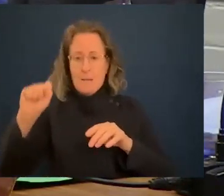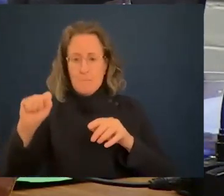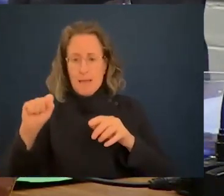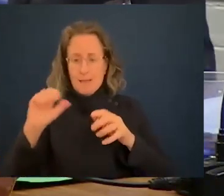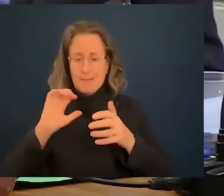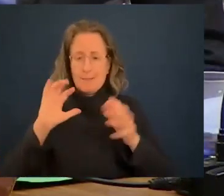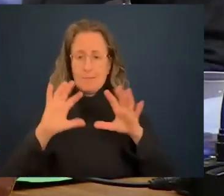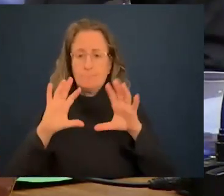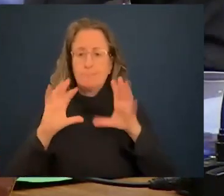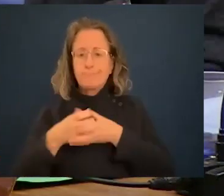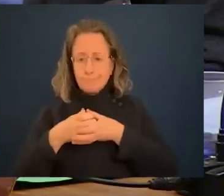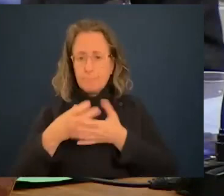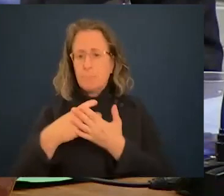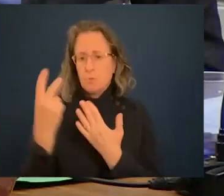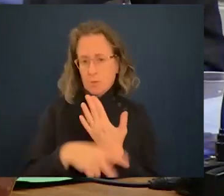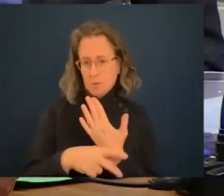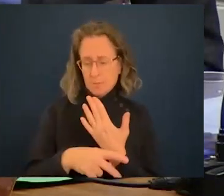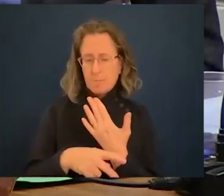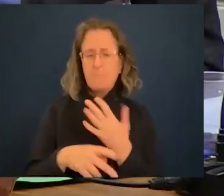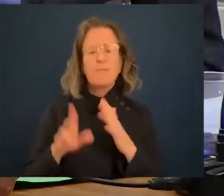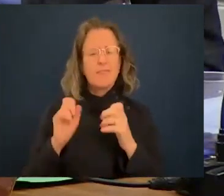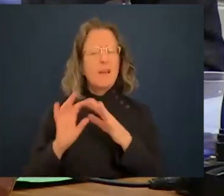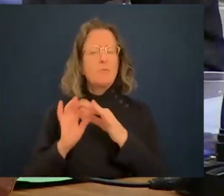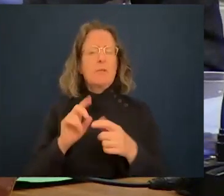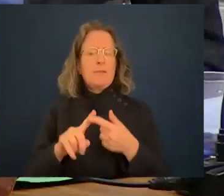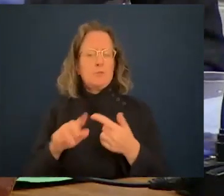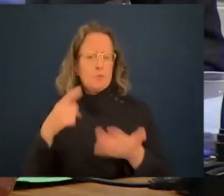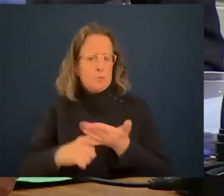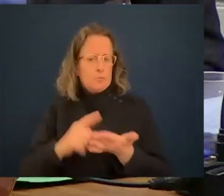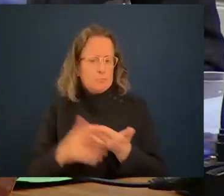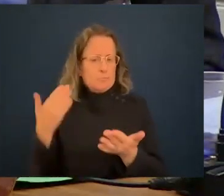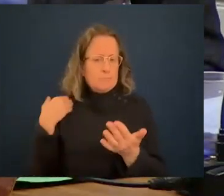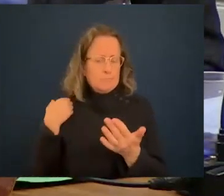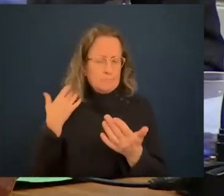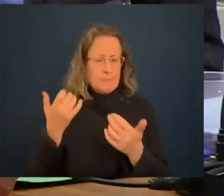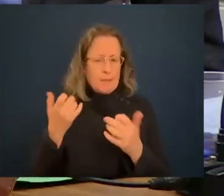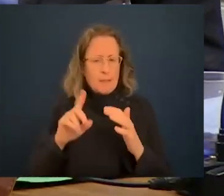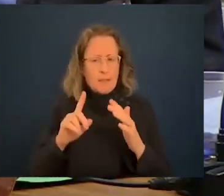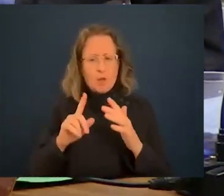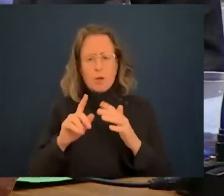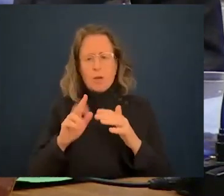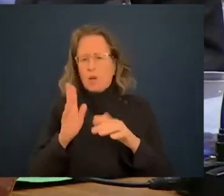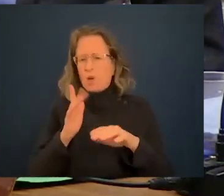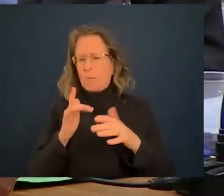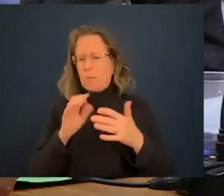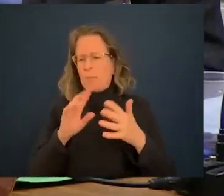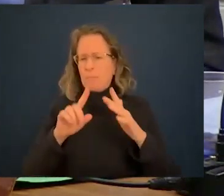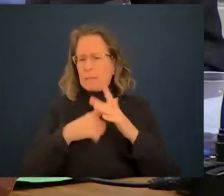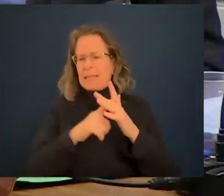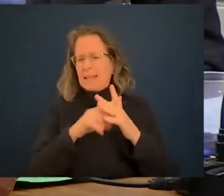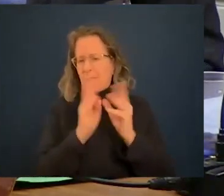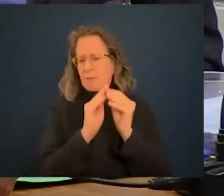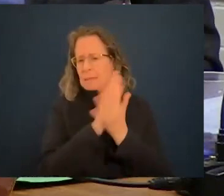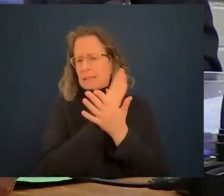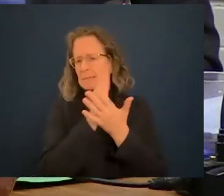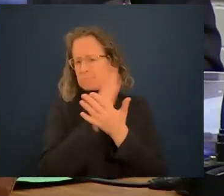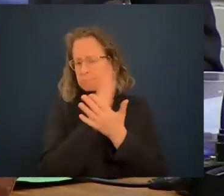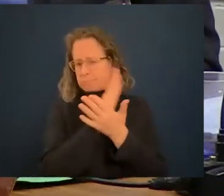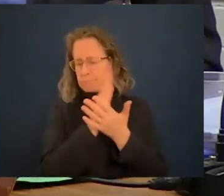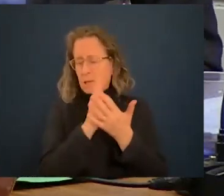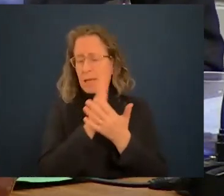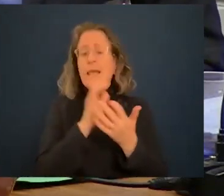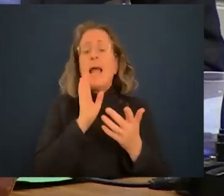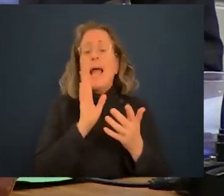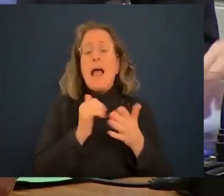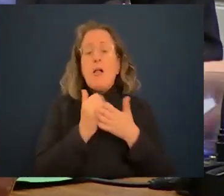discussed earlier this evening and allow us uh transition until a long-term Fire EMS